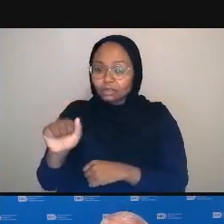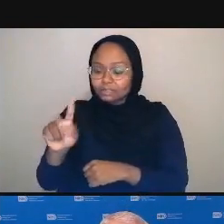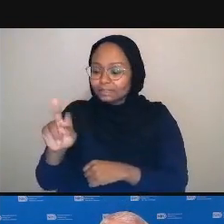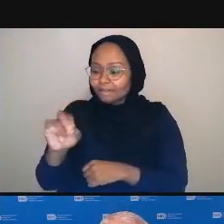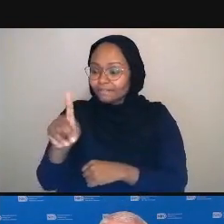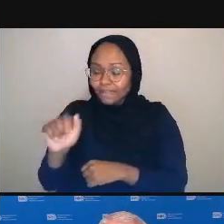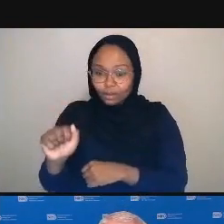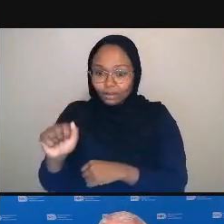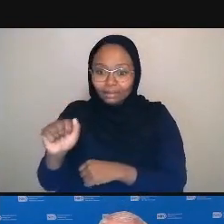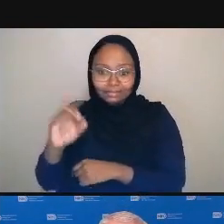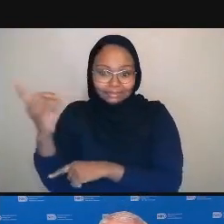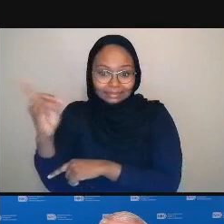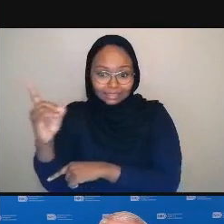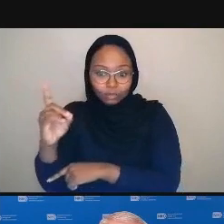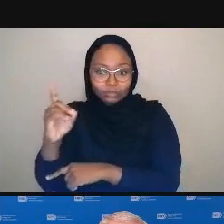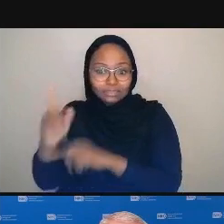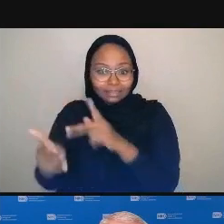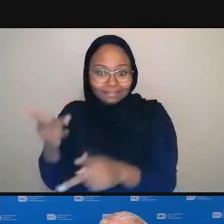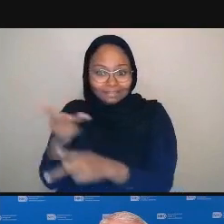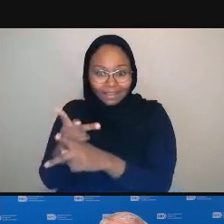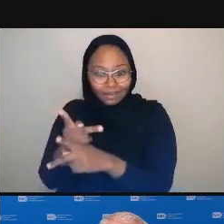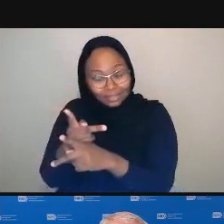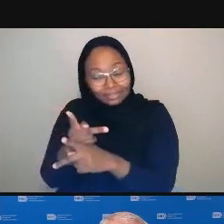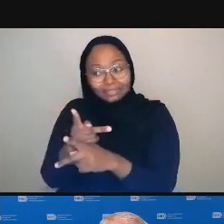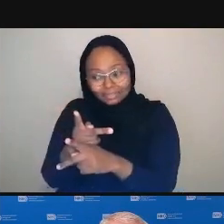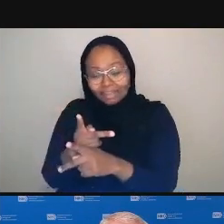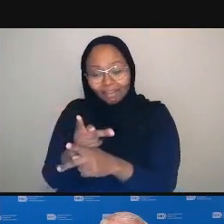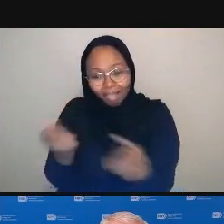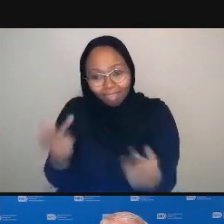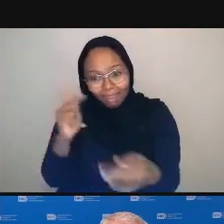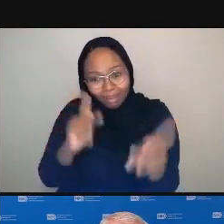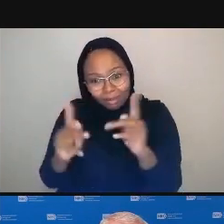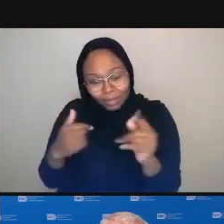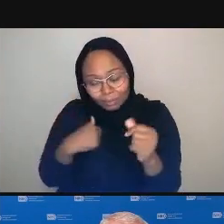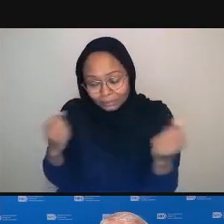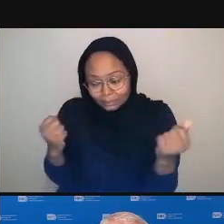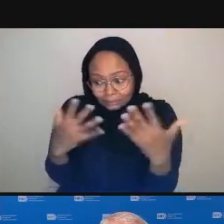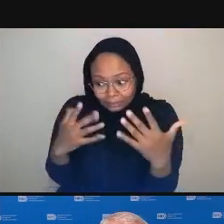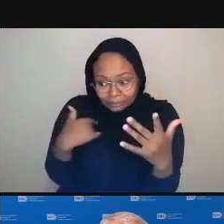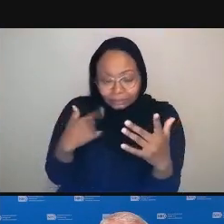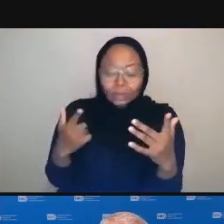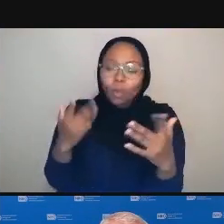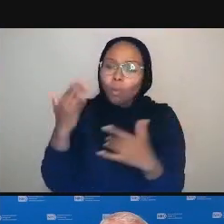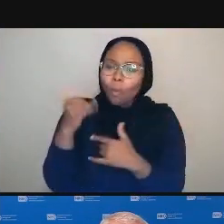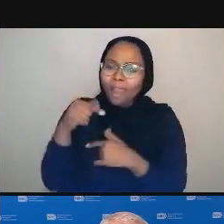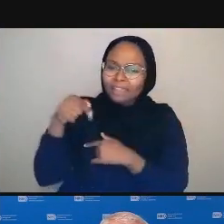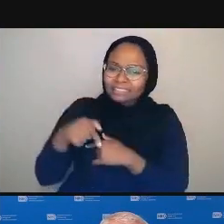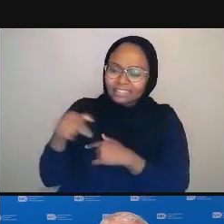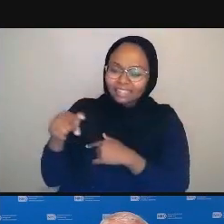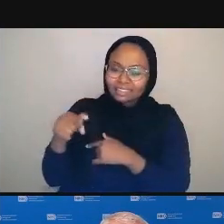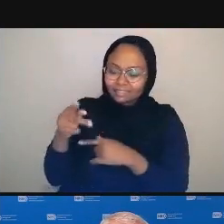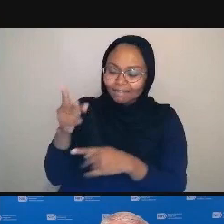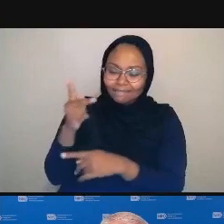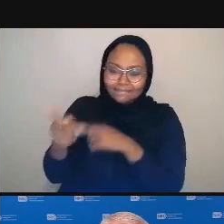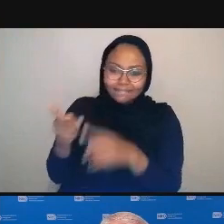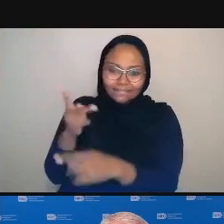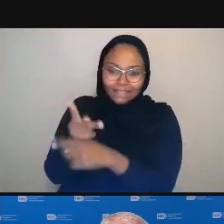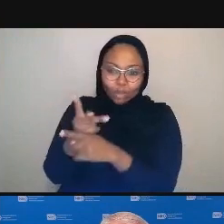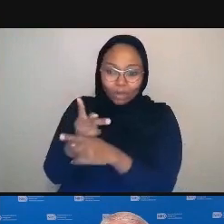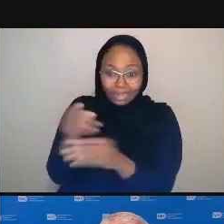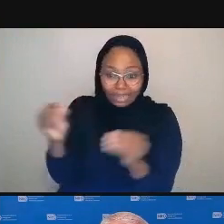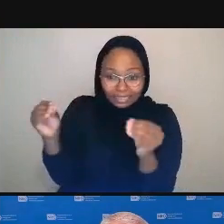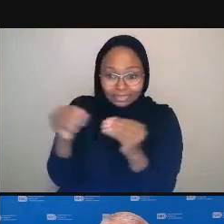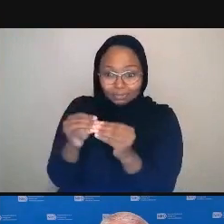stir. Can you briefly tell us more about why this variant is more infectious and how that